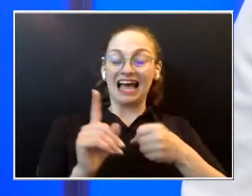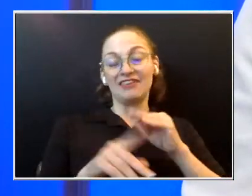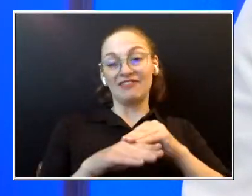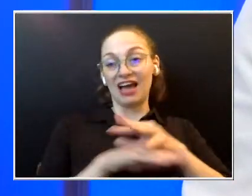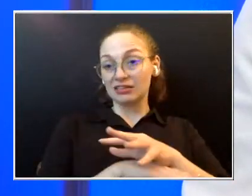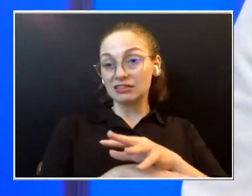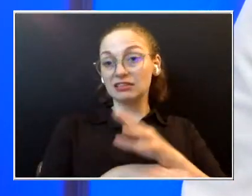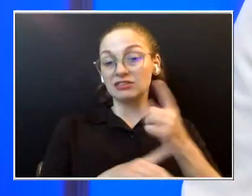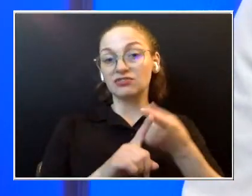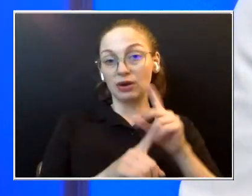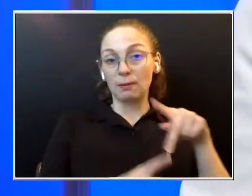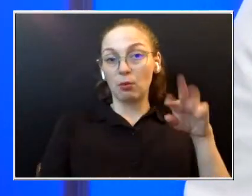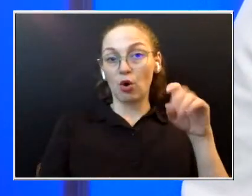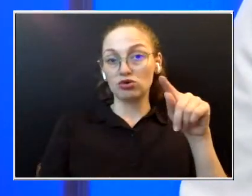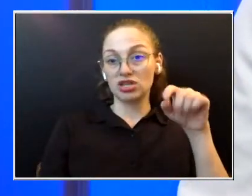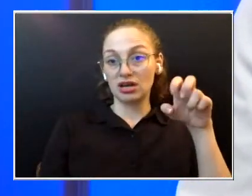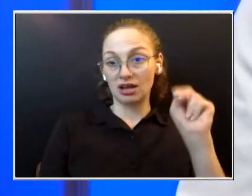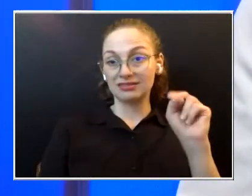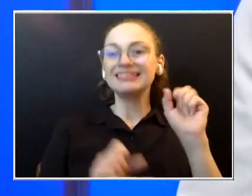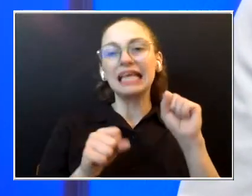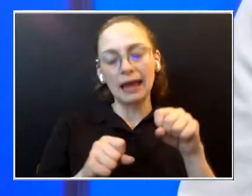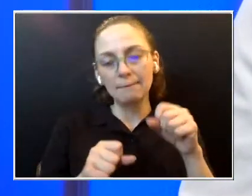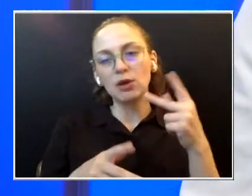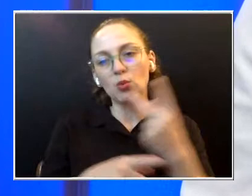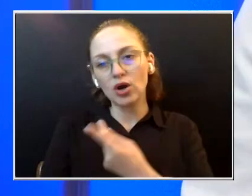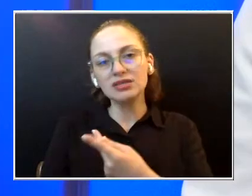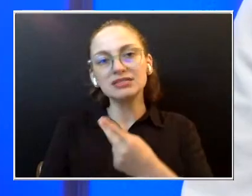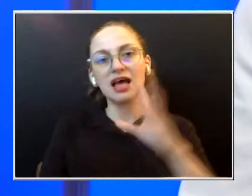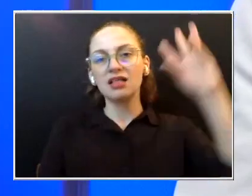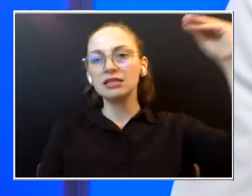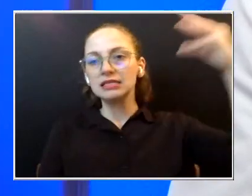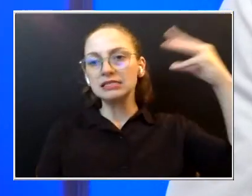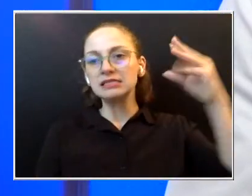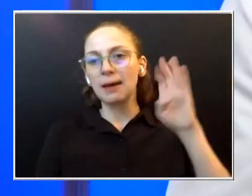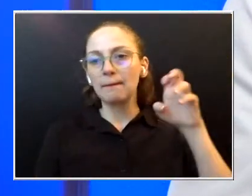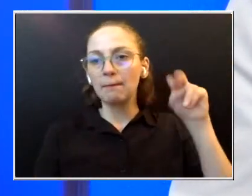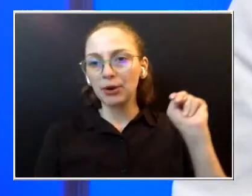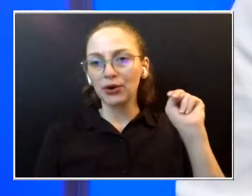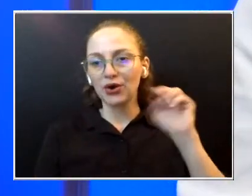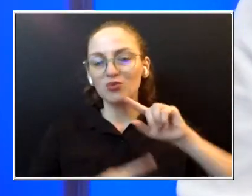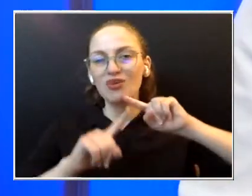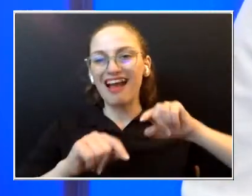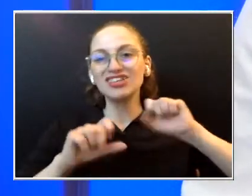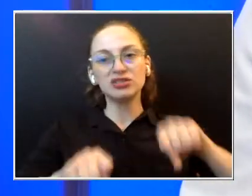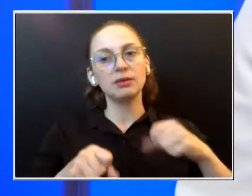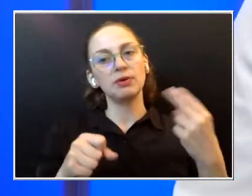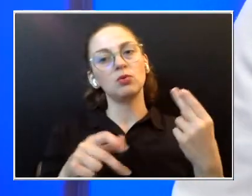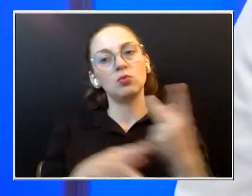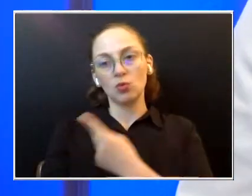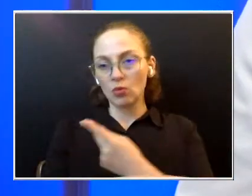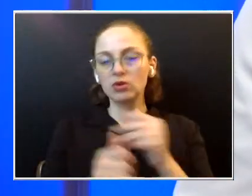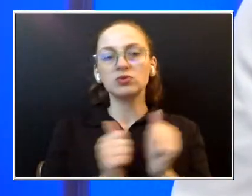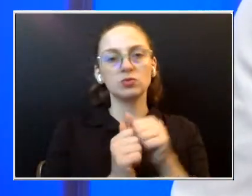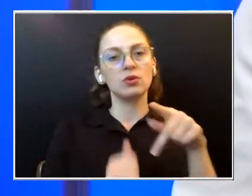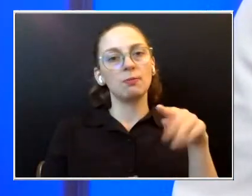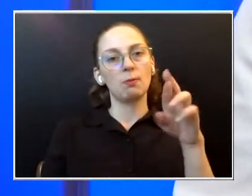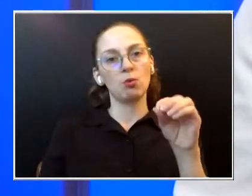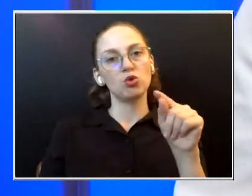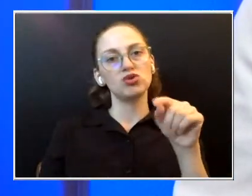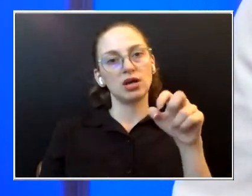when we do breast cancer radiation actually is a little worse with protons. So it's not a magic bullet. I think it's a tool that we can use in